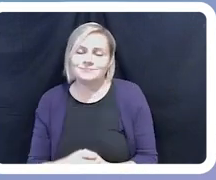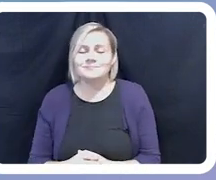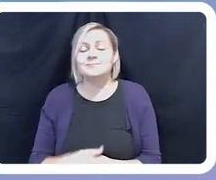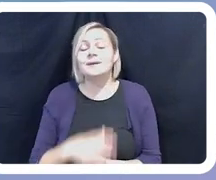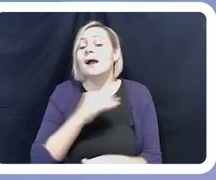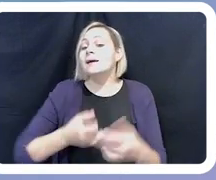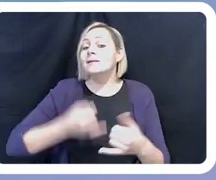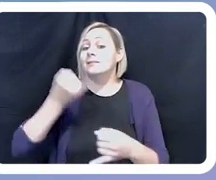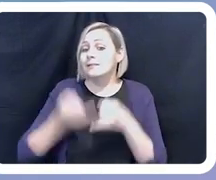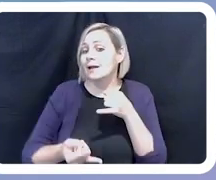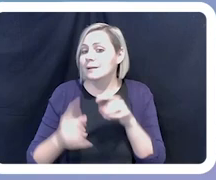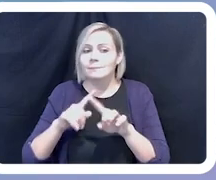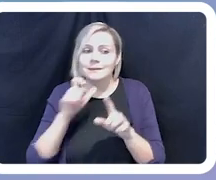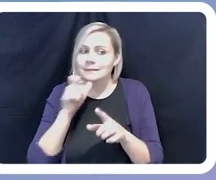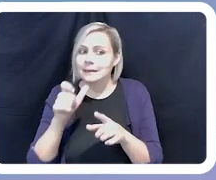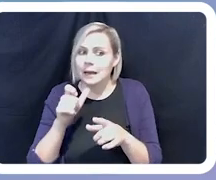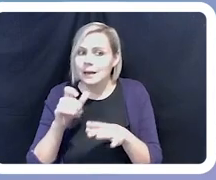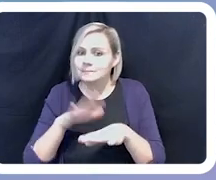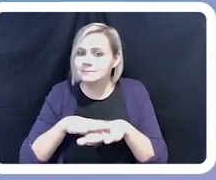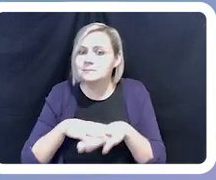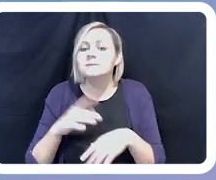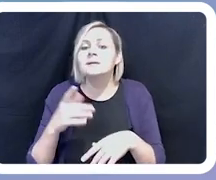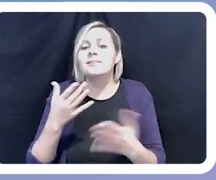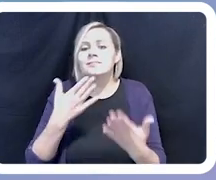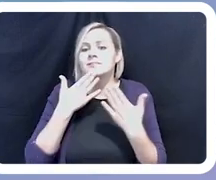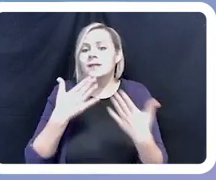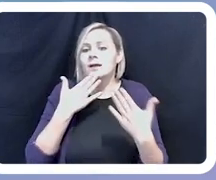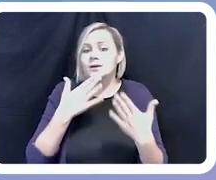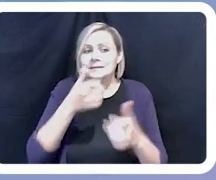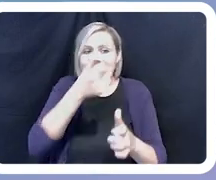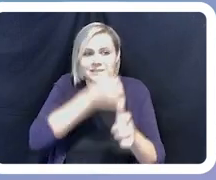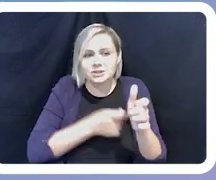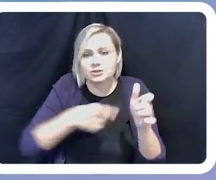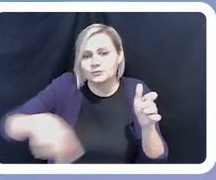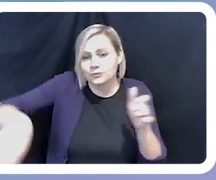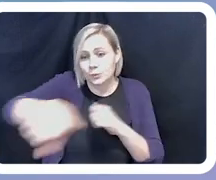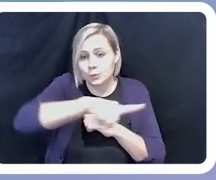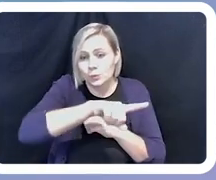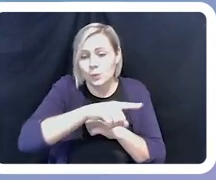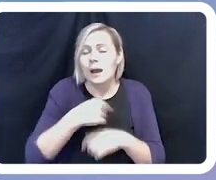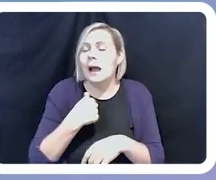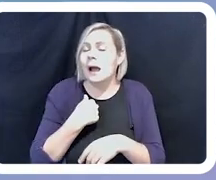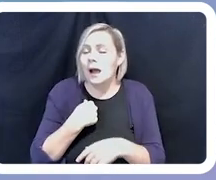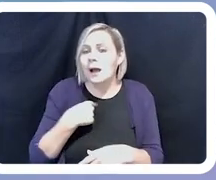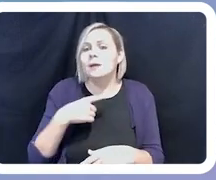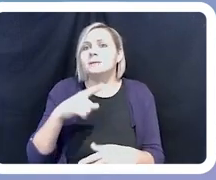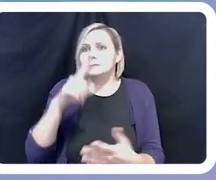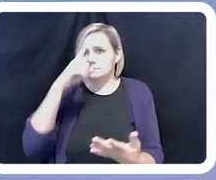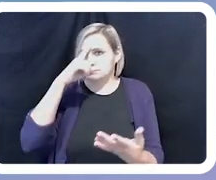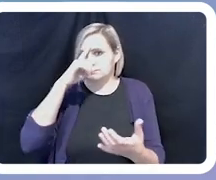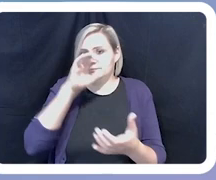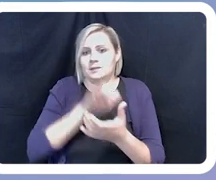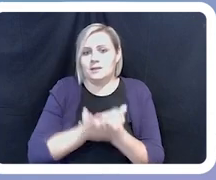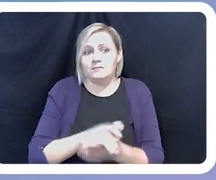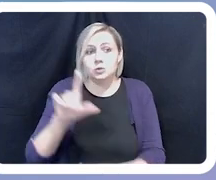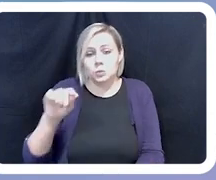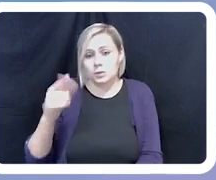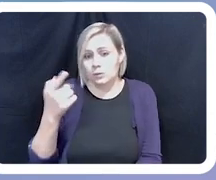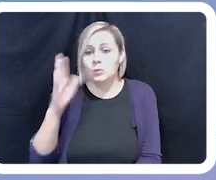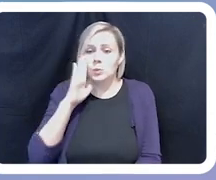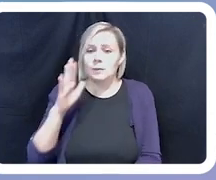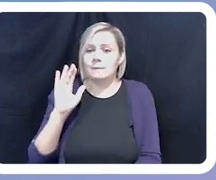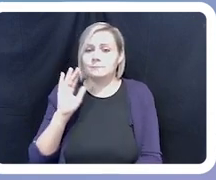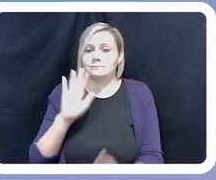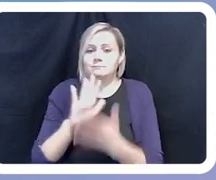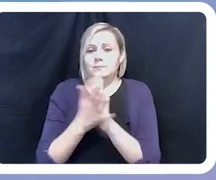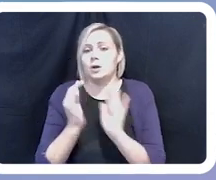last, but certainly not least, I want to again thank each of you. I have no doubt in my mind that 2021